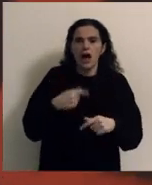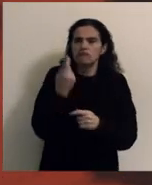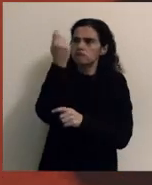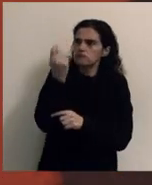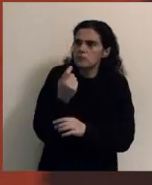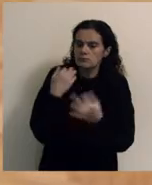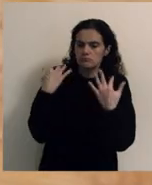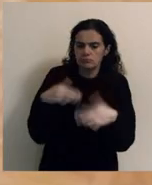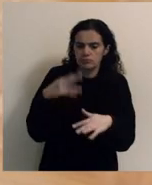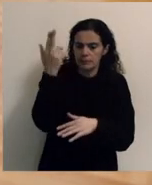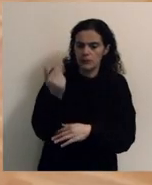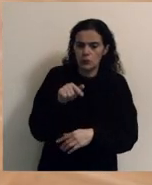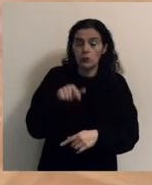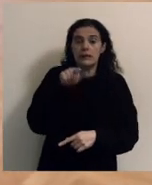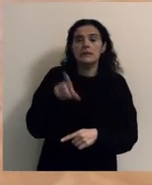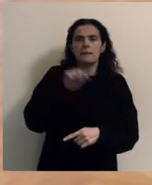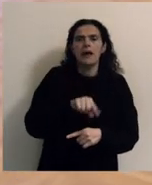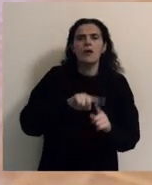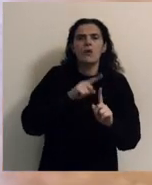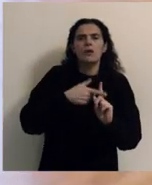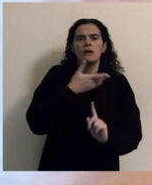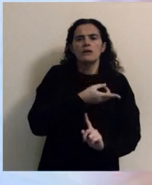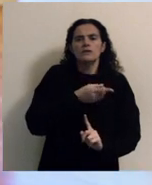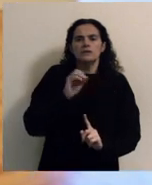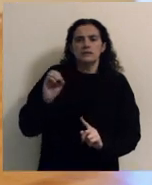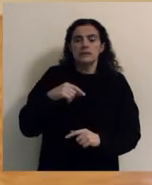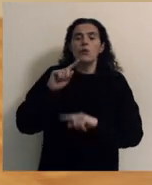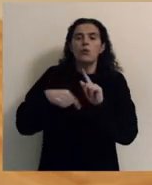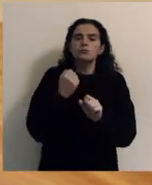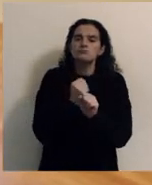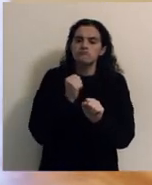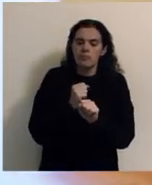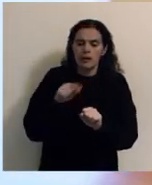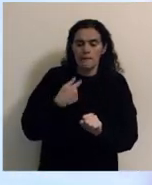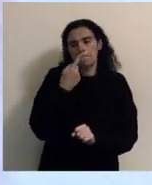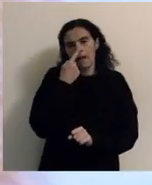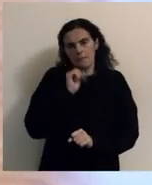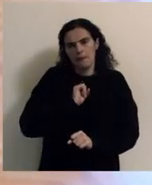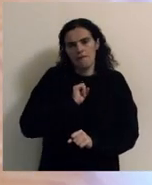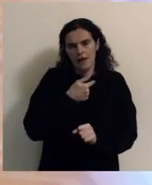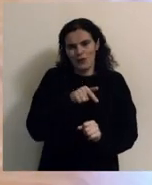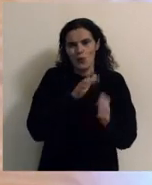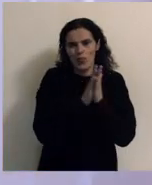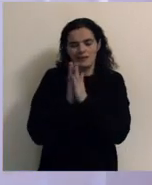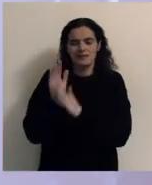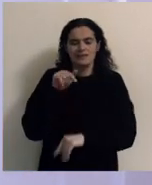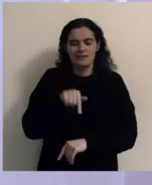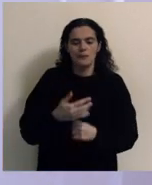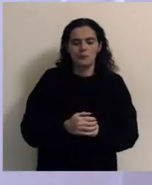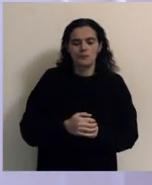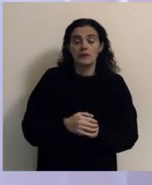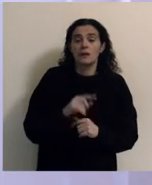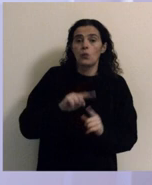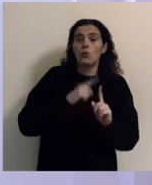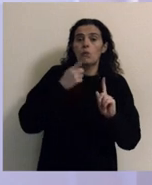canvas from 1960, and another work, which is one of my favorite in the collections, from